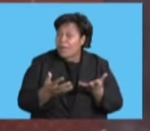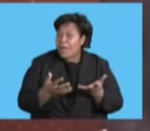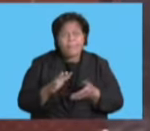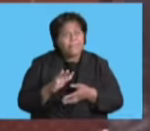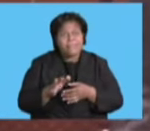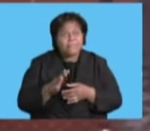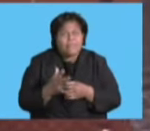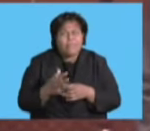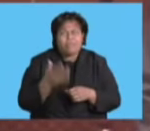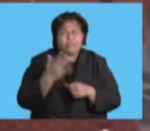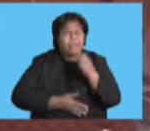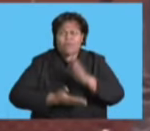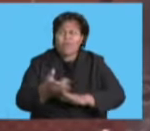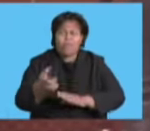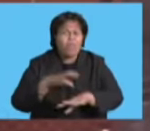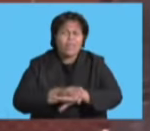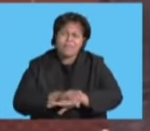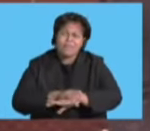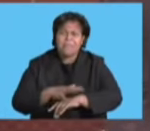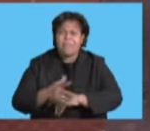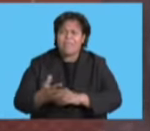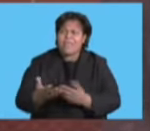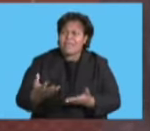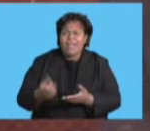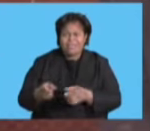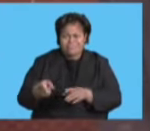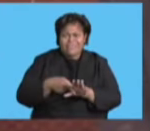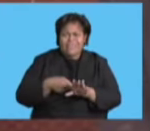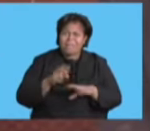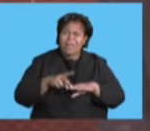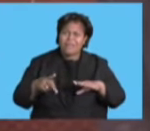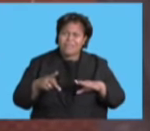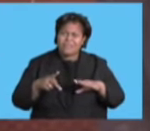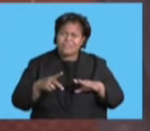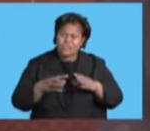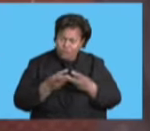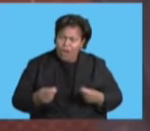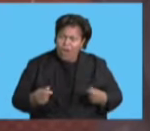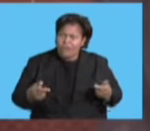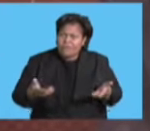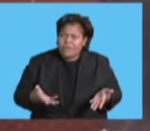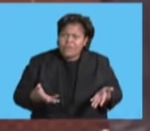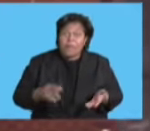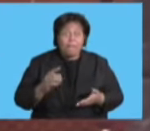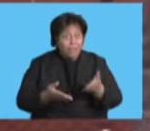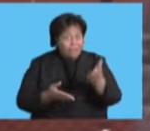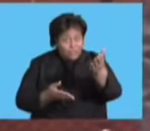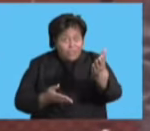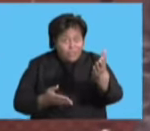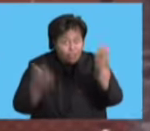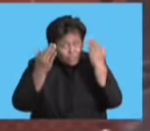police. That matter would have been dealt with within the Parliament. And you, Mr. Speaker, reiterated this in